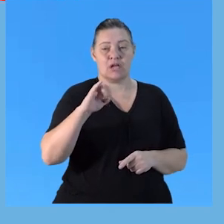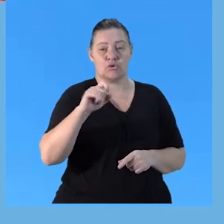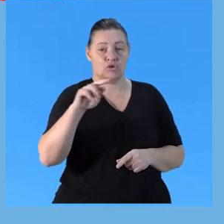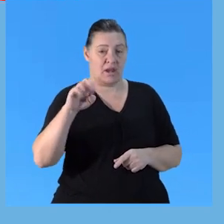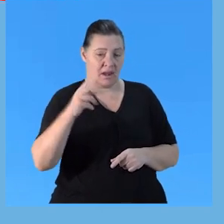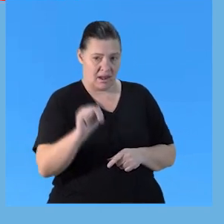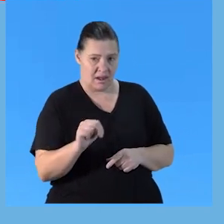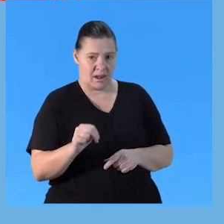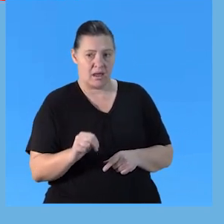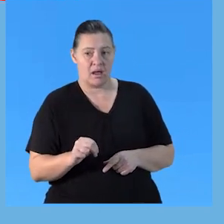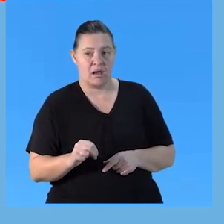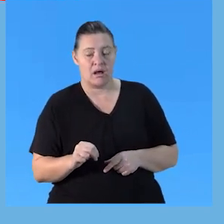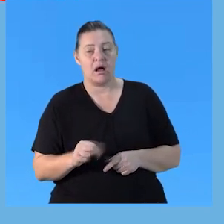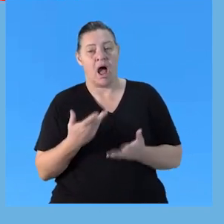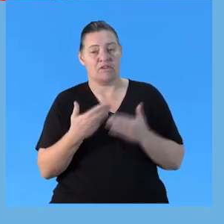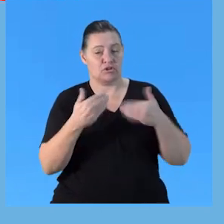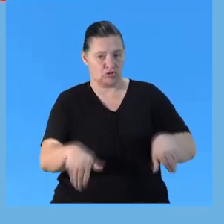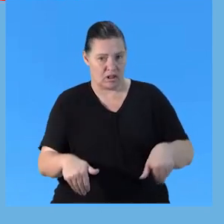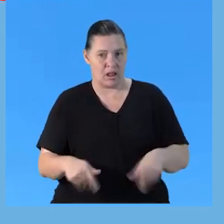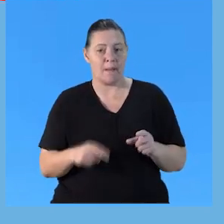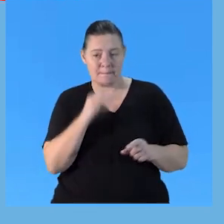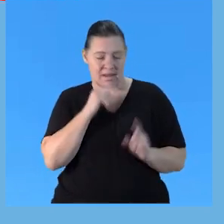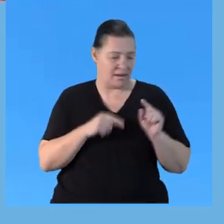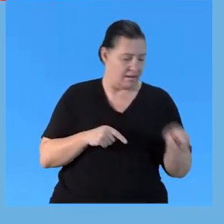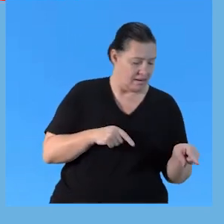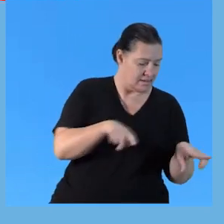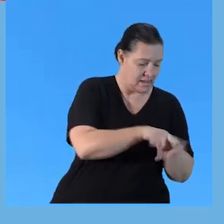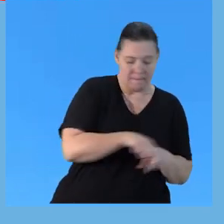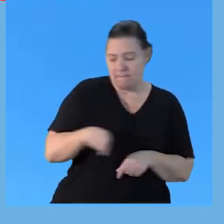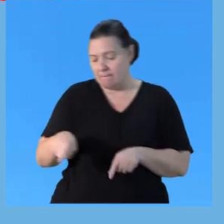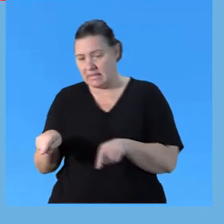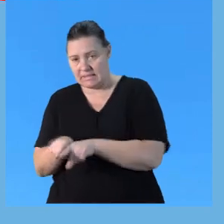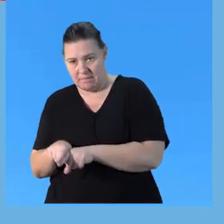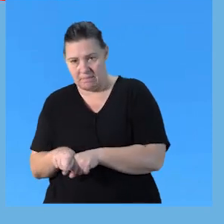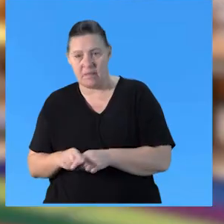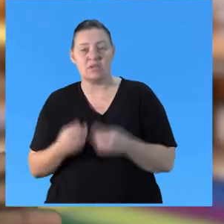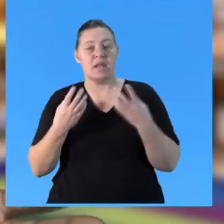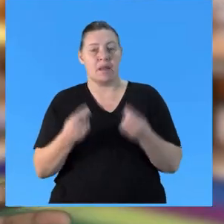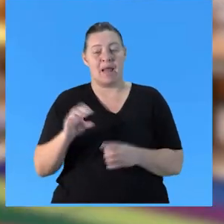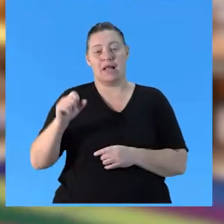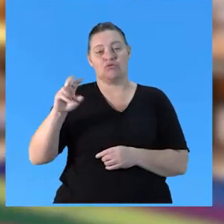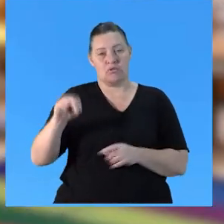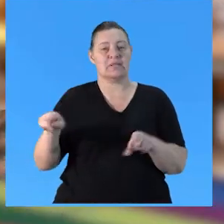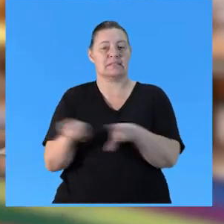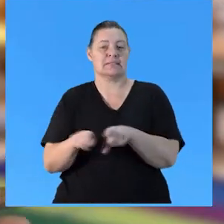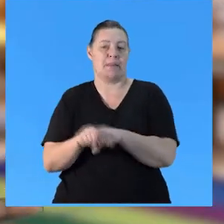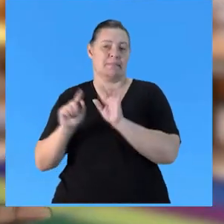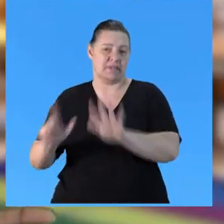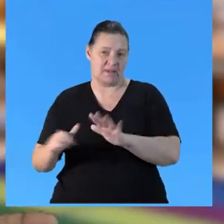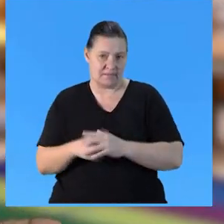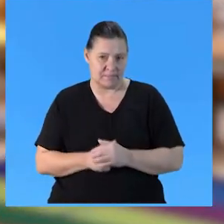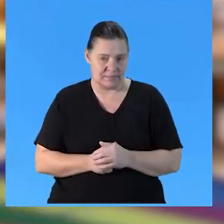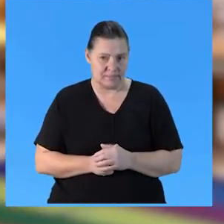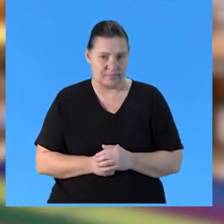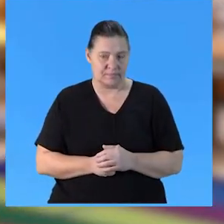when the electrons are moving from one conductor to the next conductor, that's now the flow of charge. We are basically transferring the electrons, and